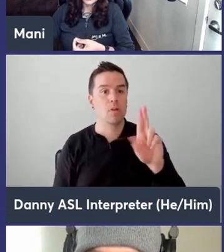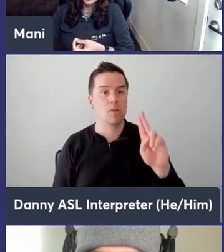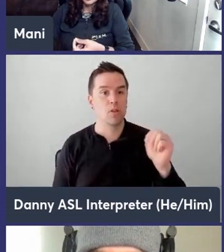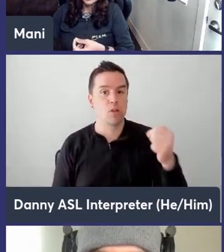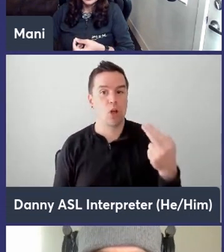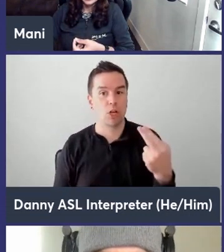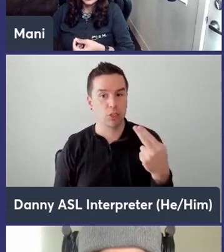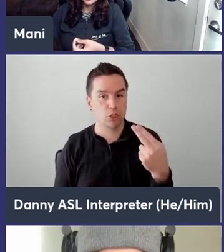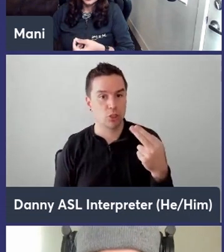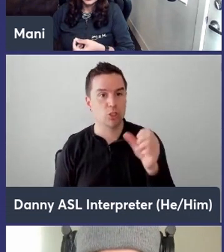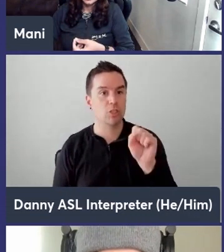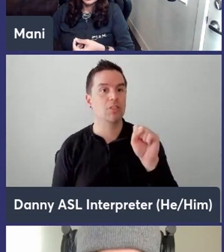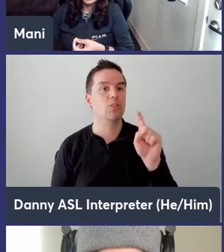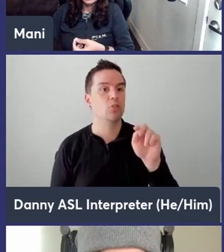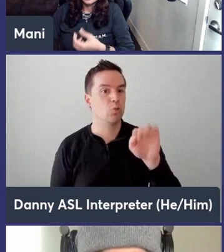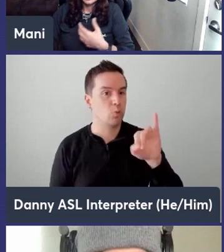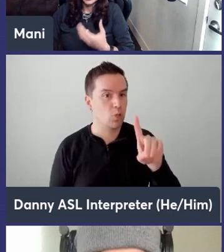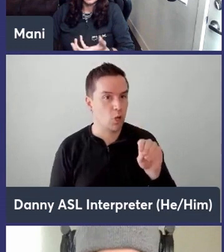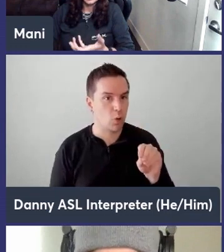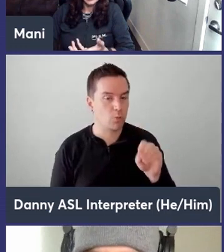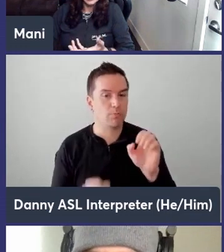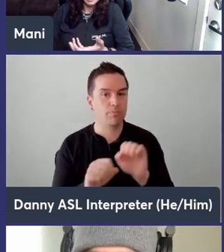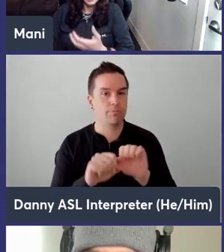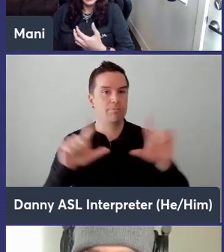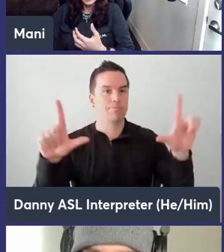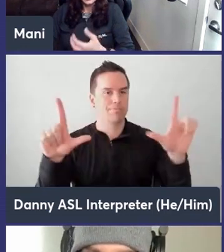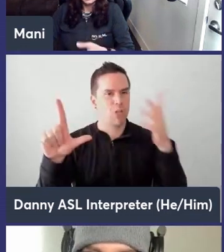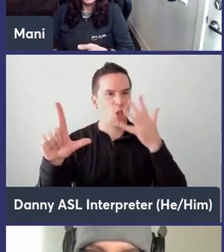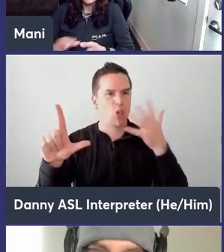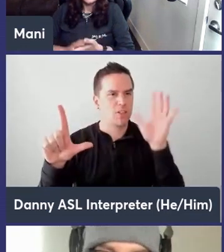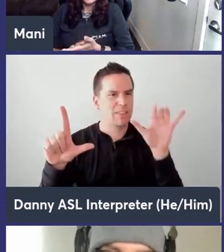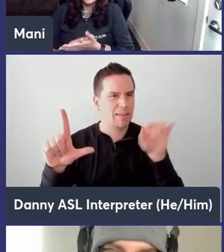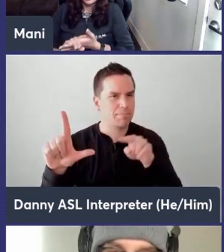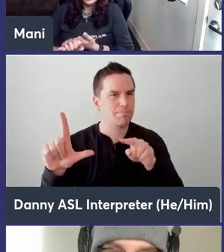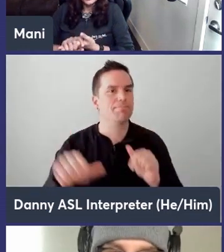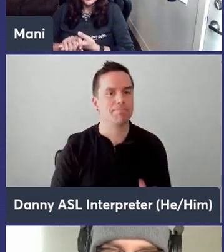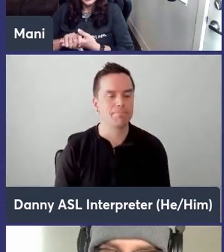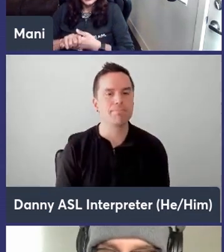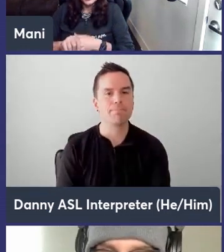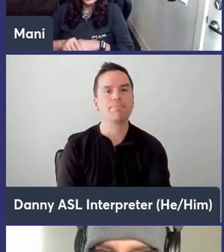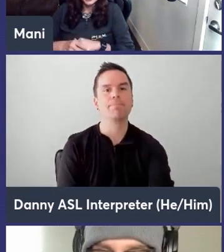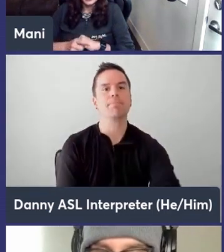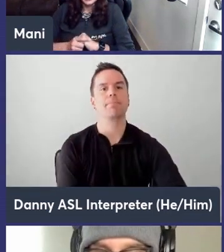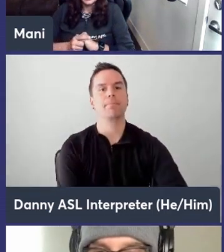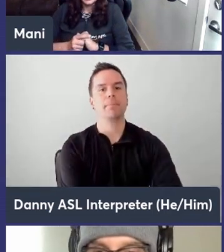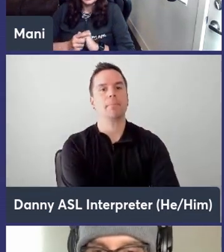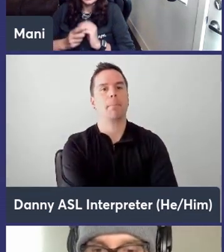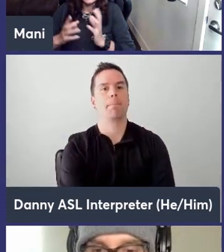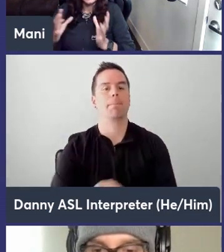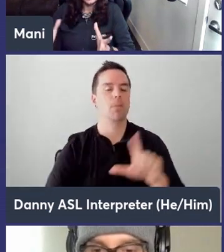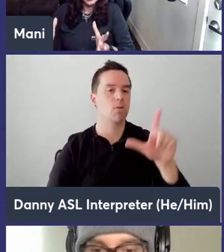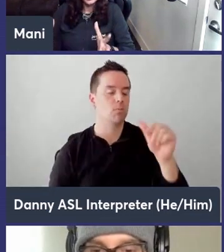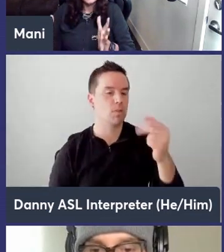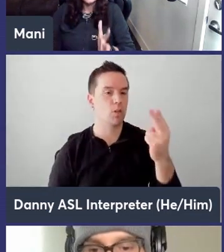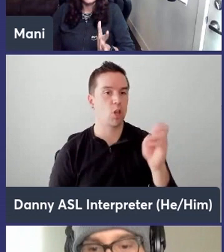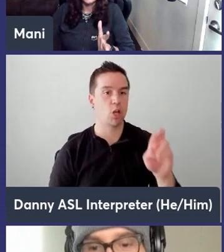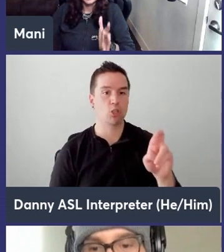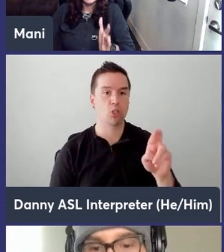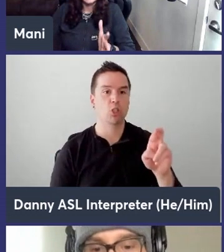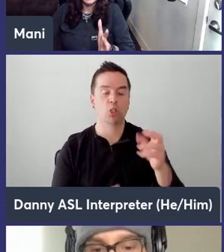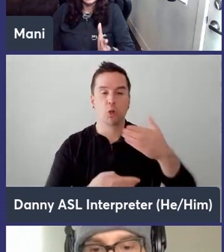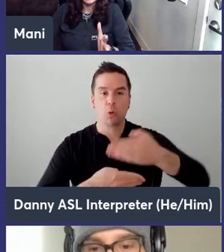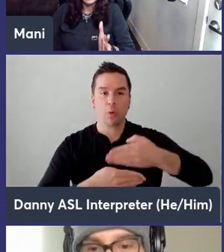where you'll be presented with something like this, right? With the launcher window, and this is the studio. This is